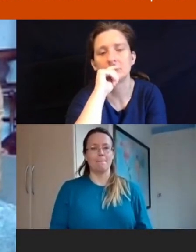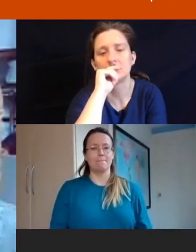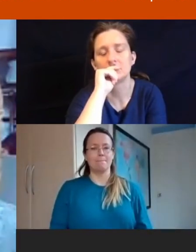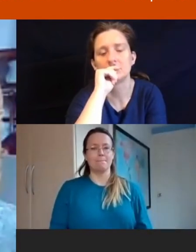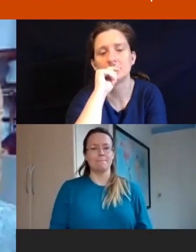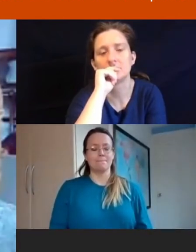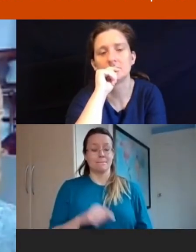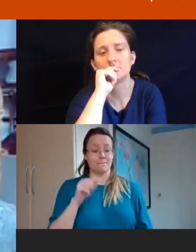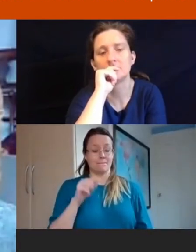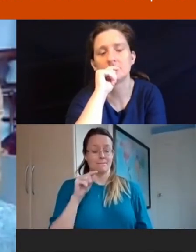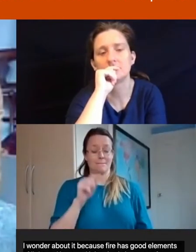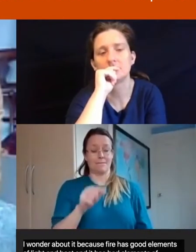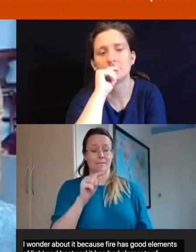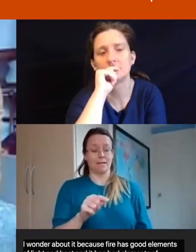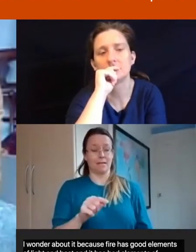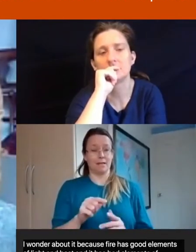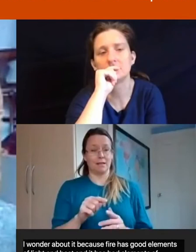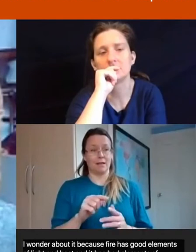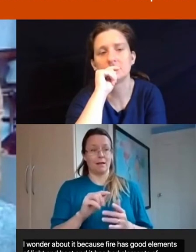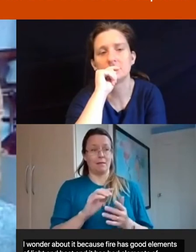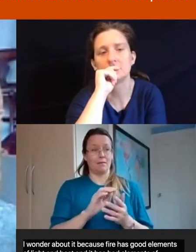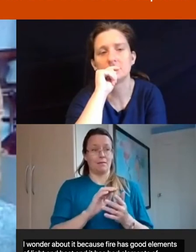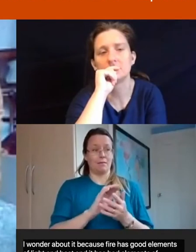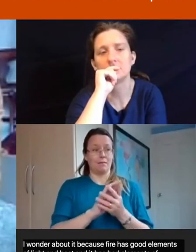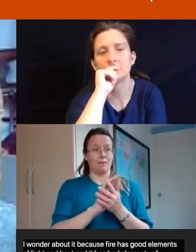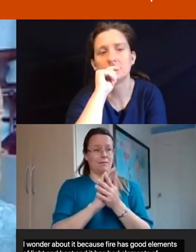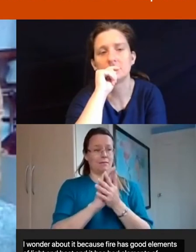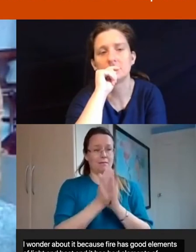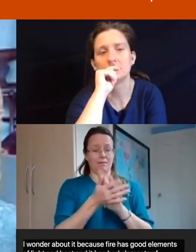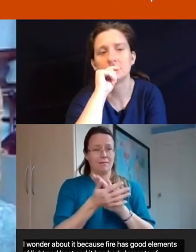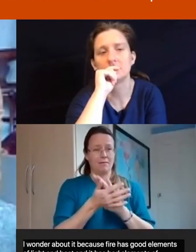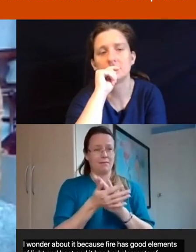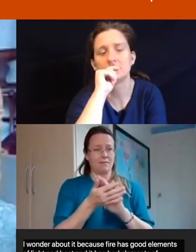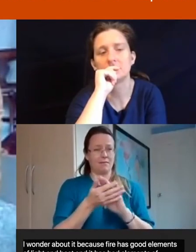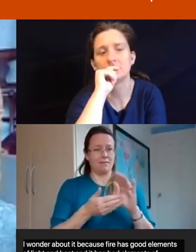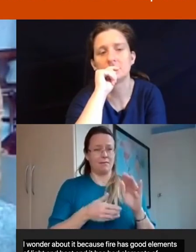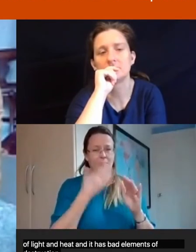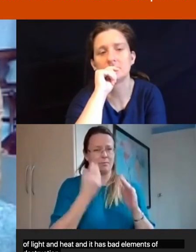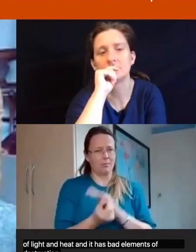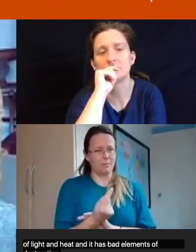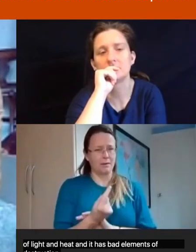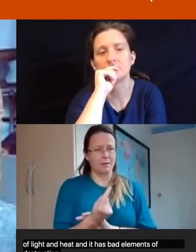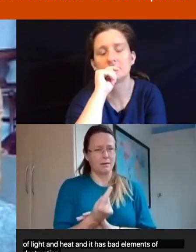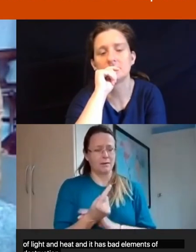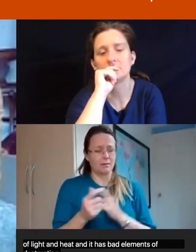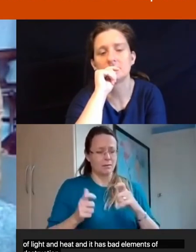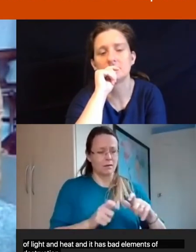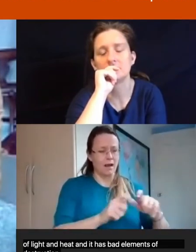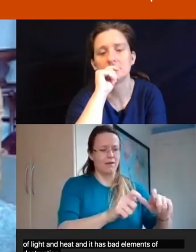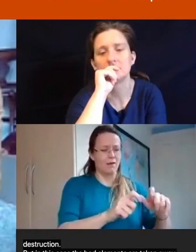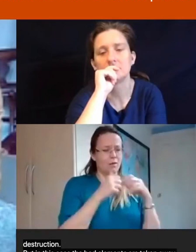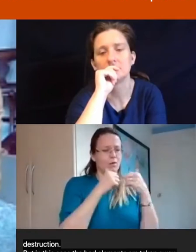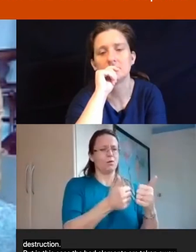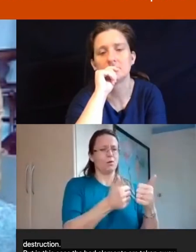But in this case, the bad elements are taken away, and there's only the good elements. And